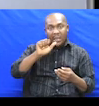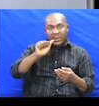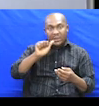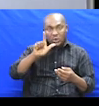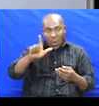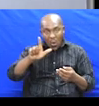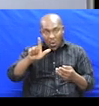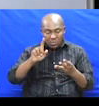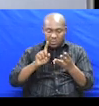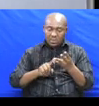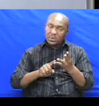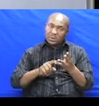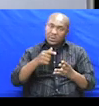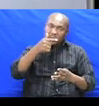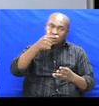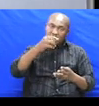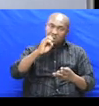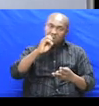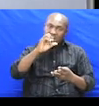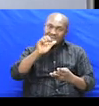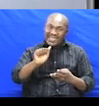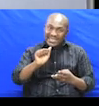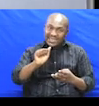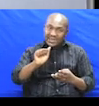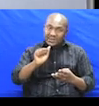sisal, tea,